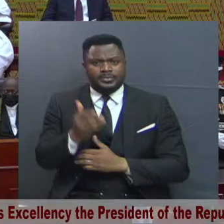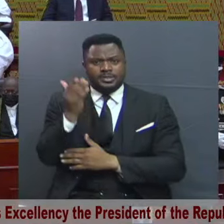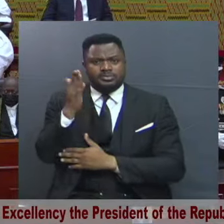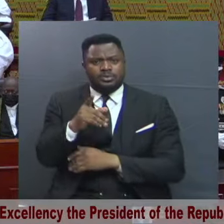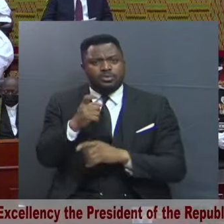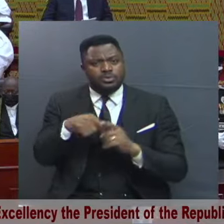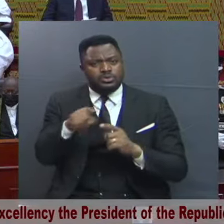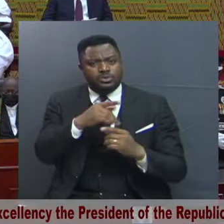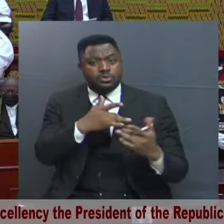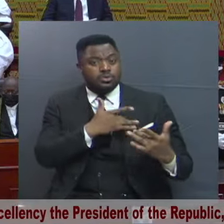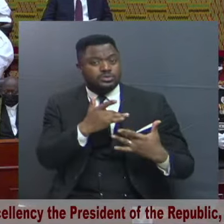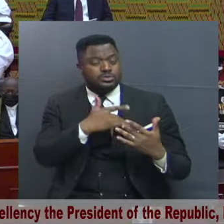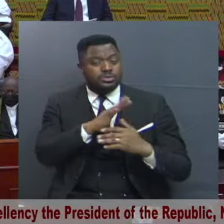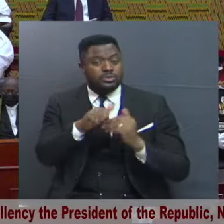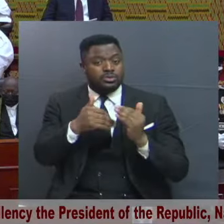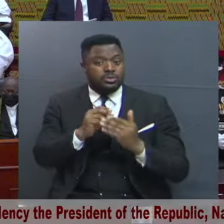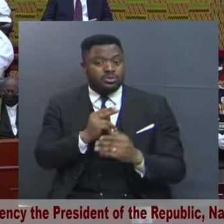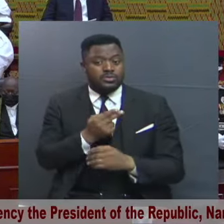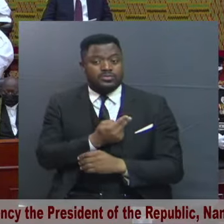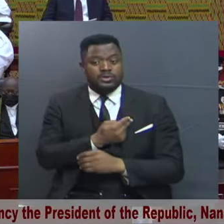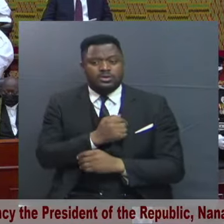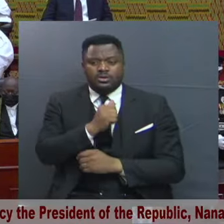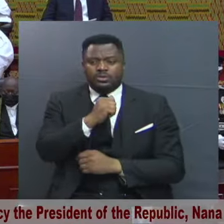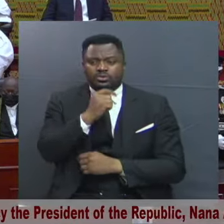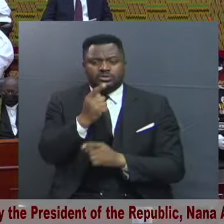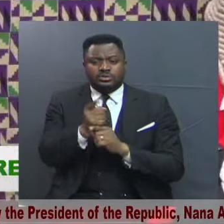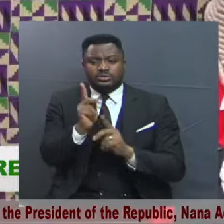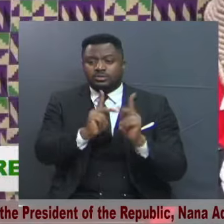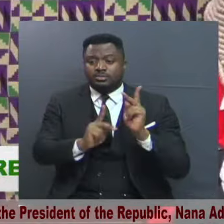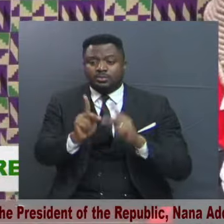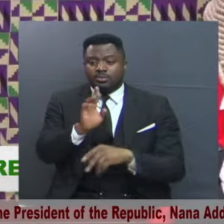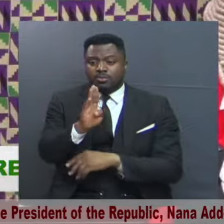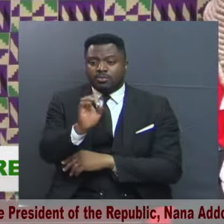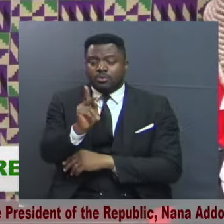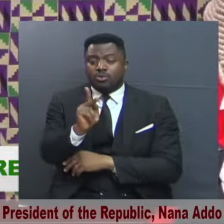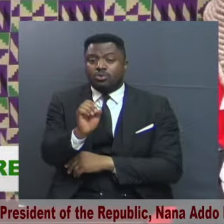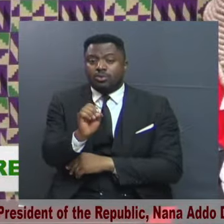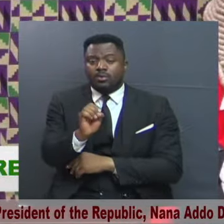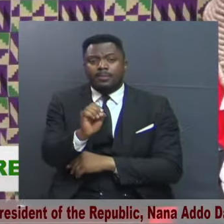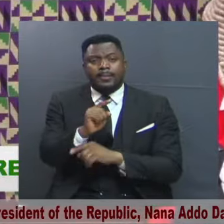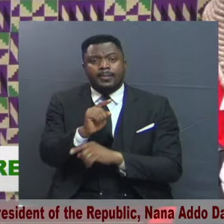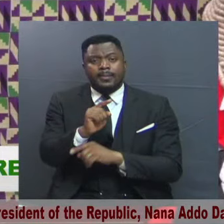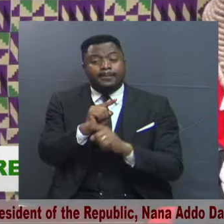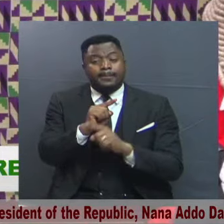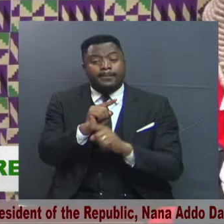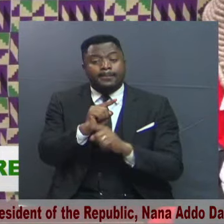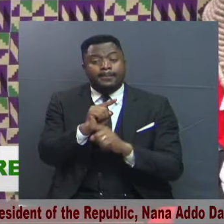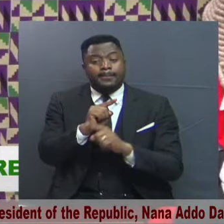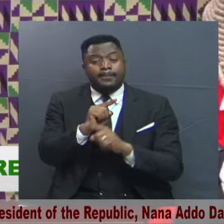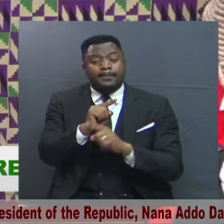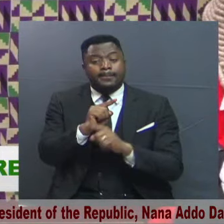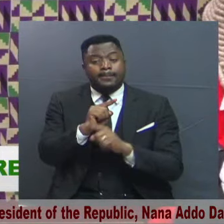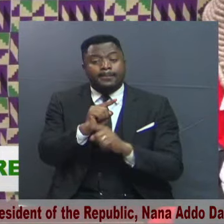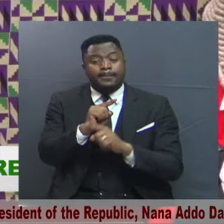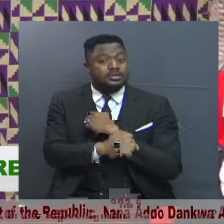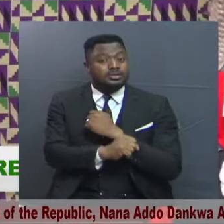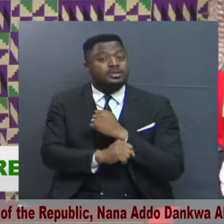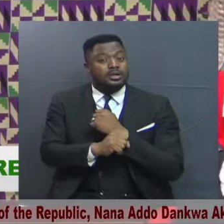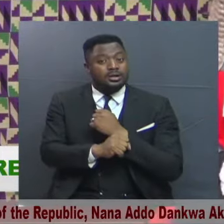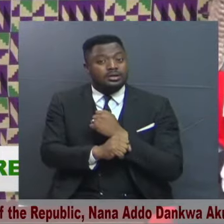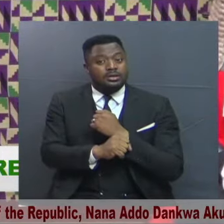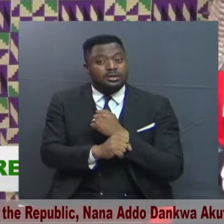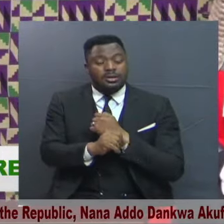should concern all of us and not just the people of Baku is that in its current state